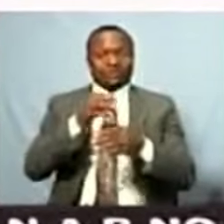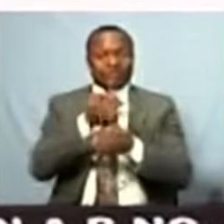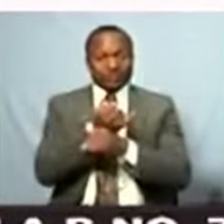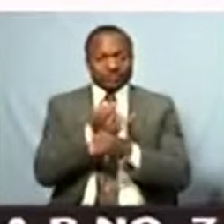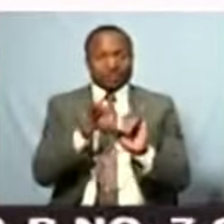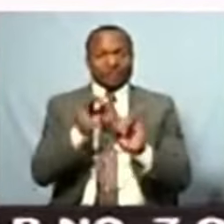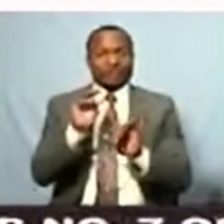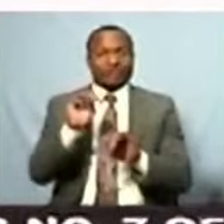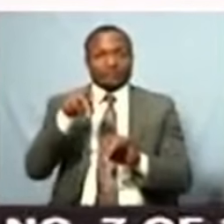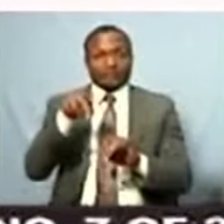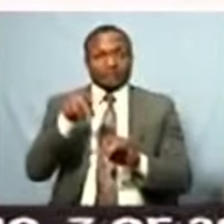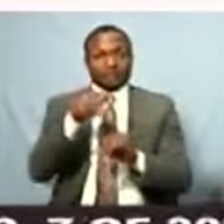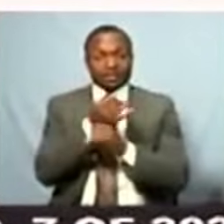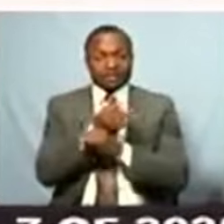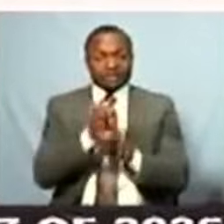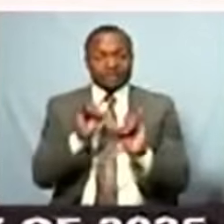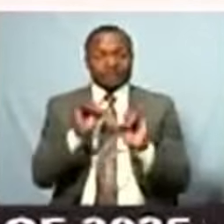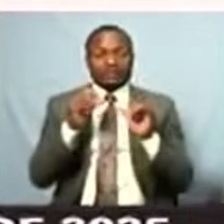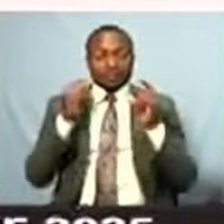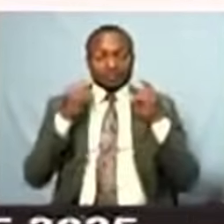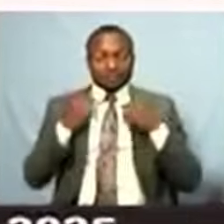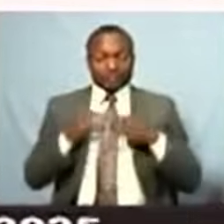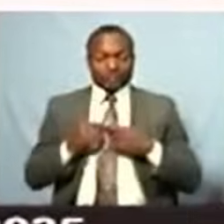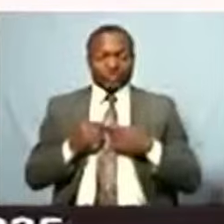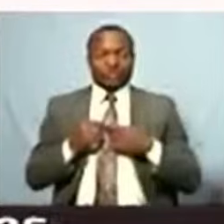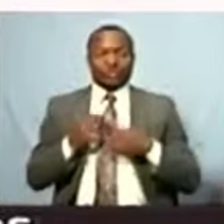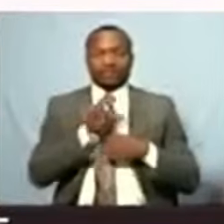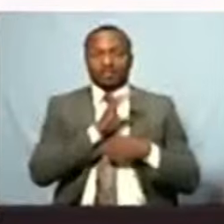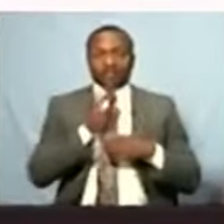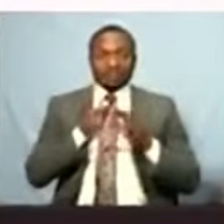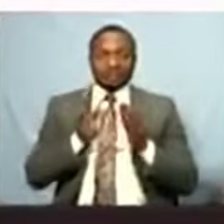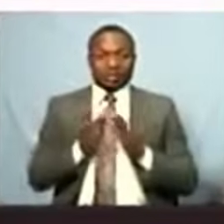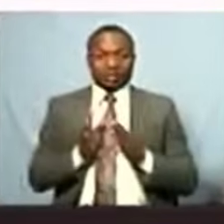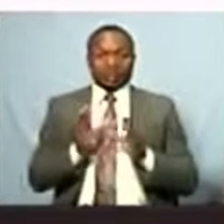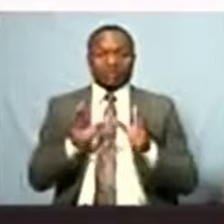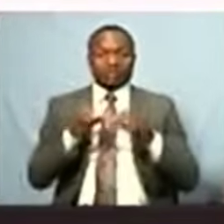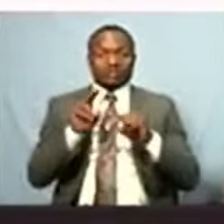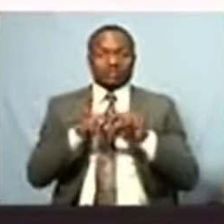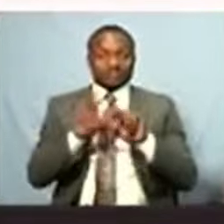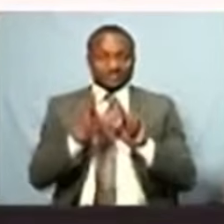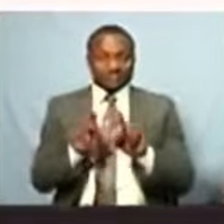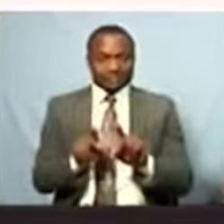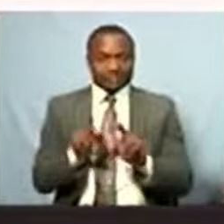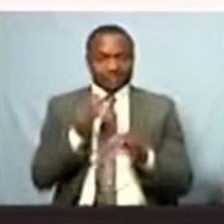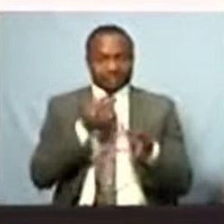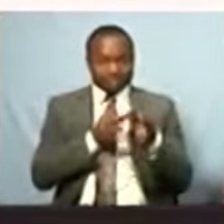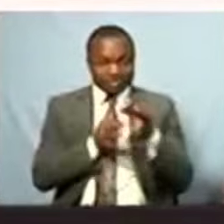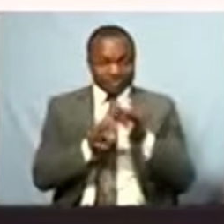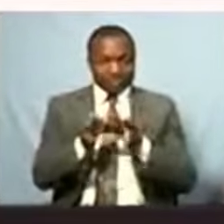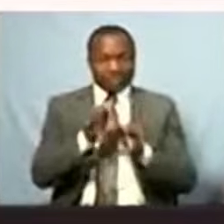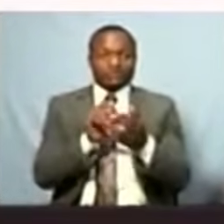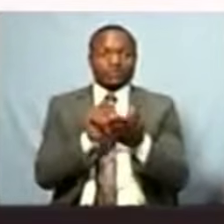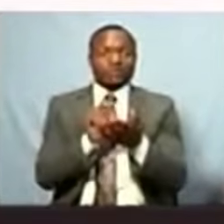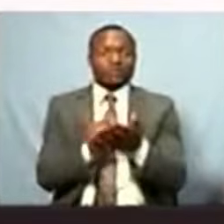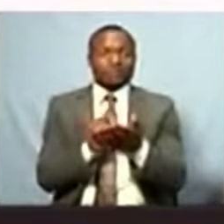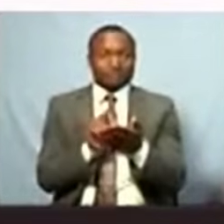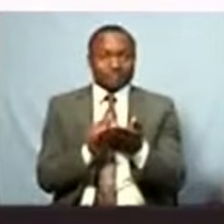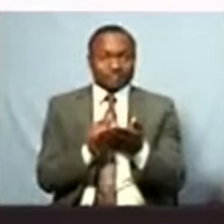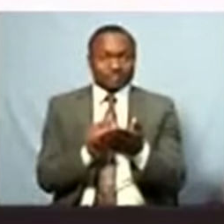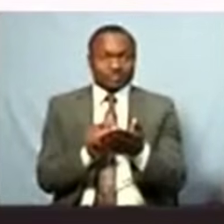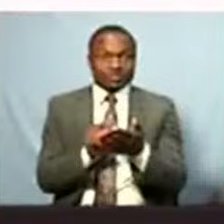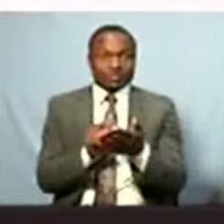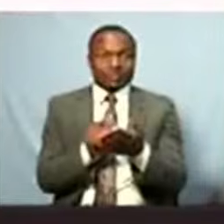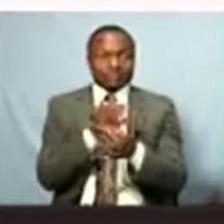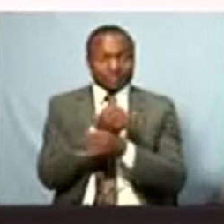parliament, independent mayors, councillors, council chairpersons and councillors. The justification here is that